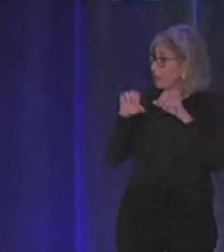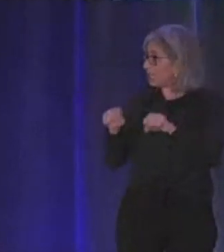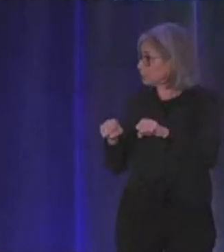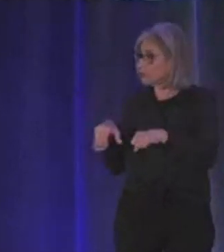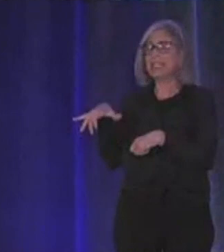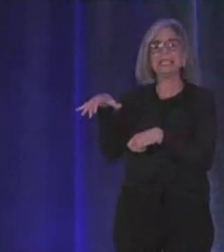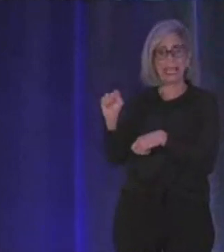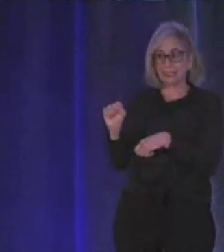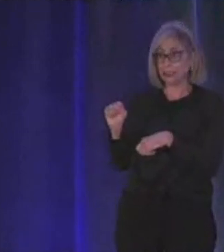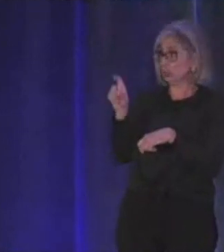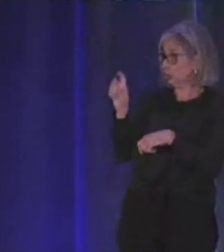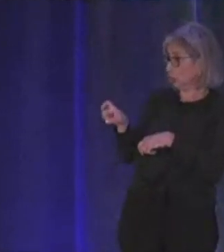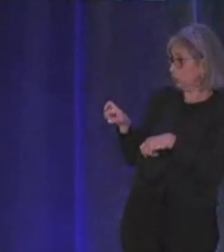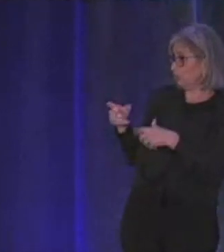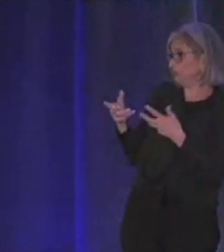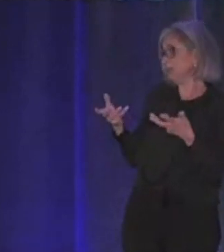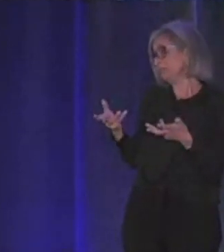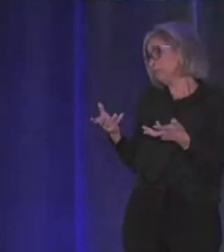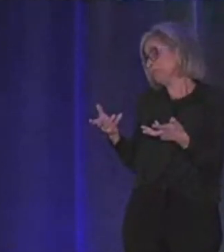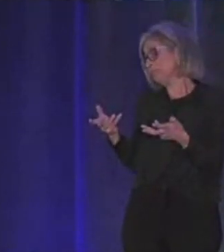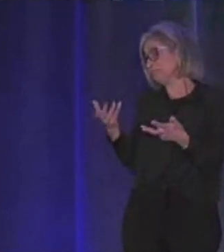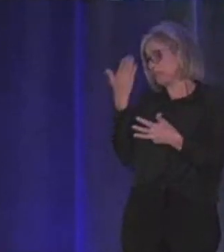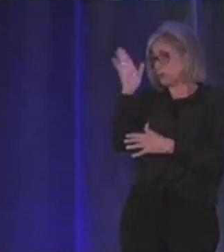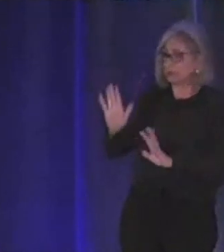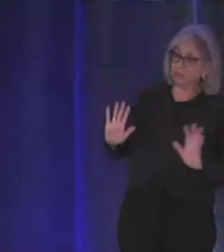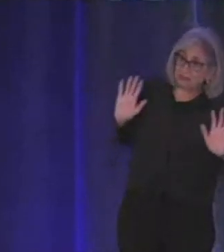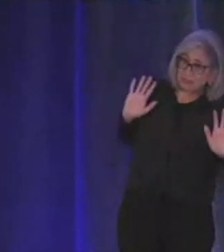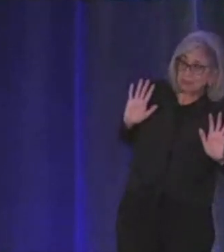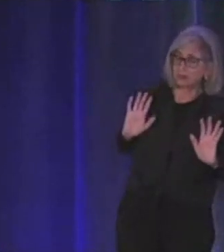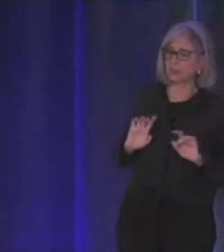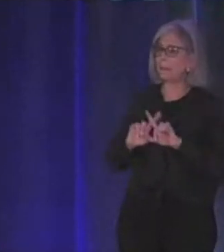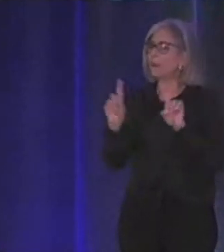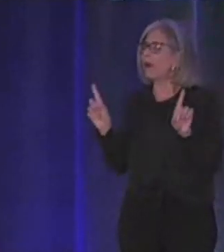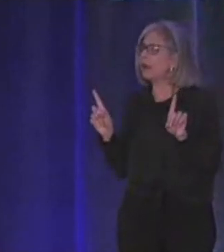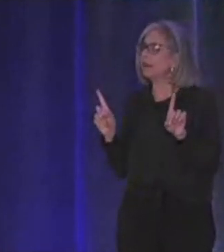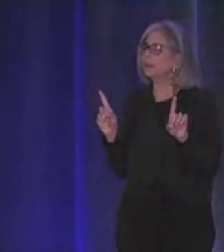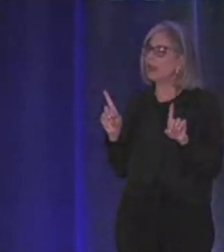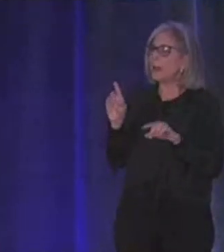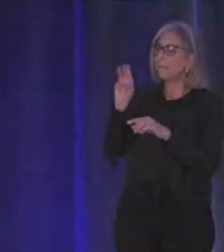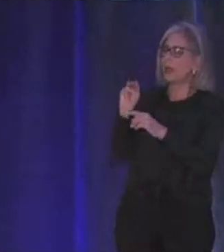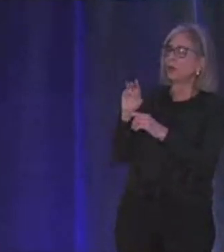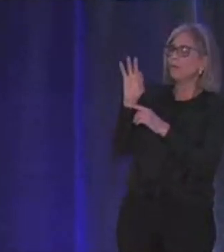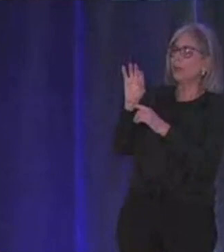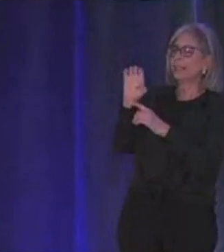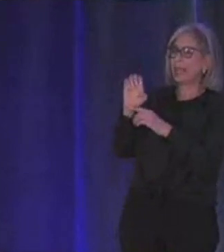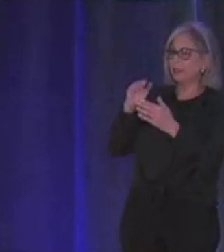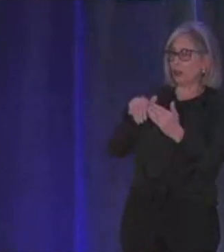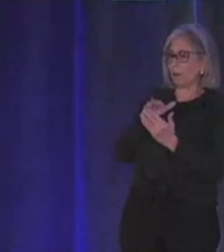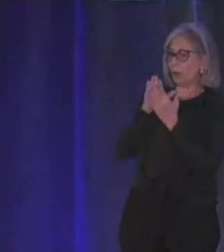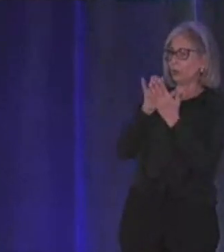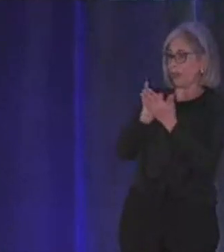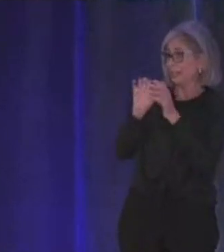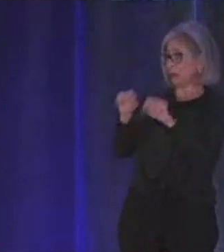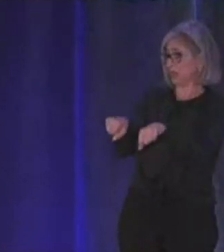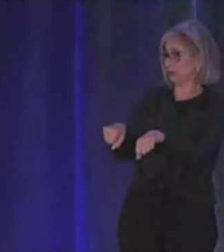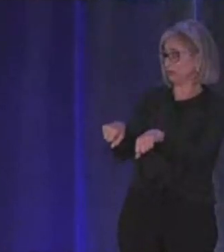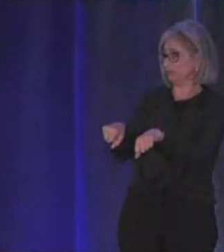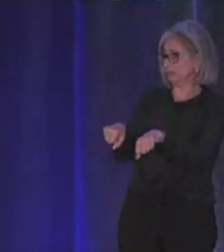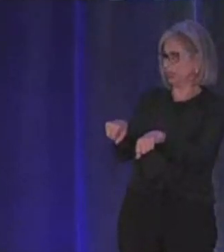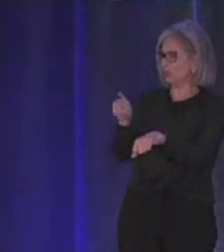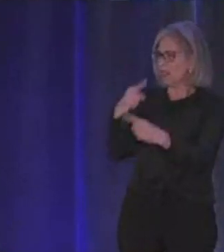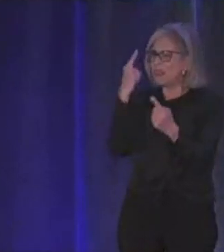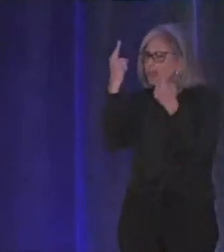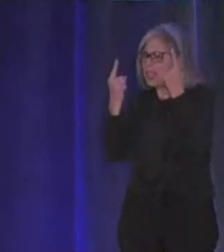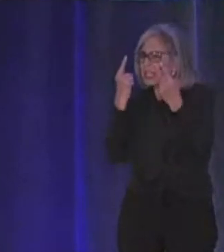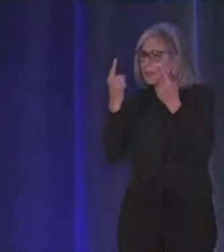Yes. Should you do it? I don't know. But with the micro front-end approach, that could be possible. But you have to think about